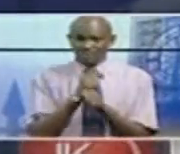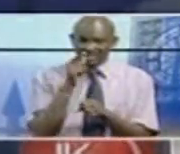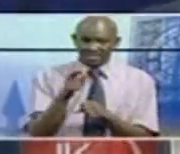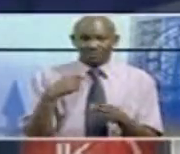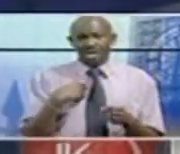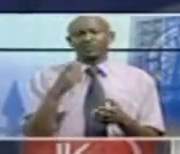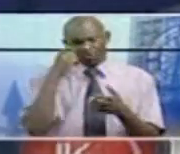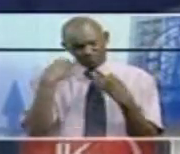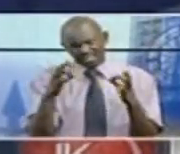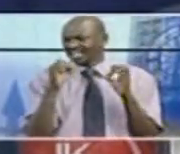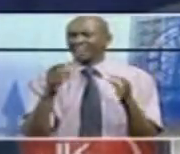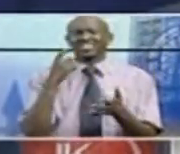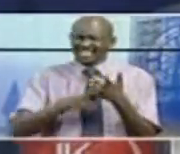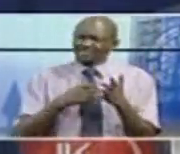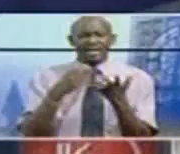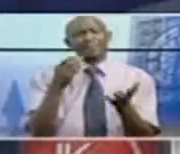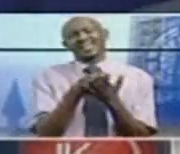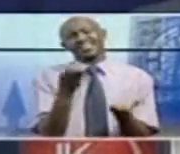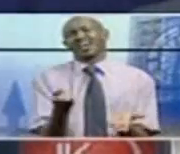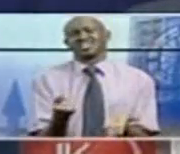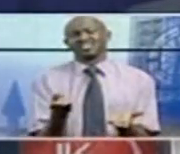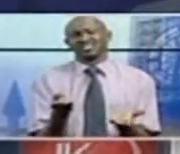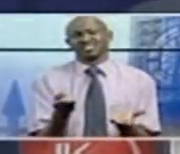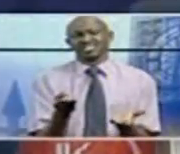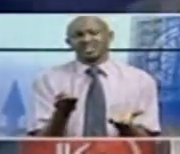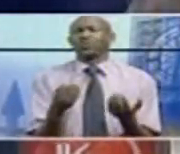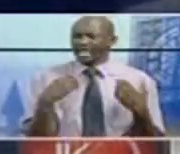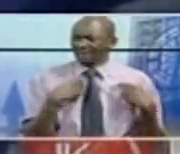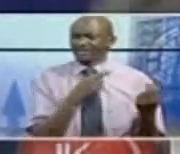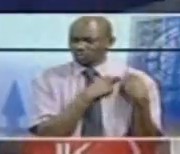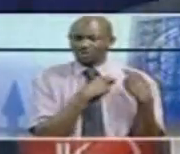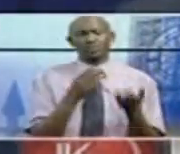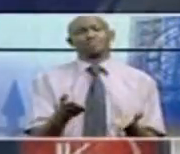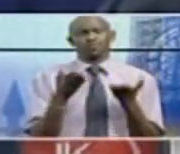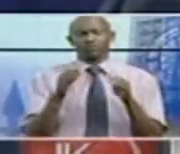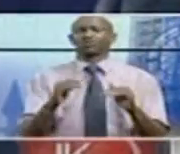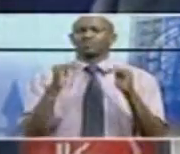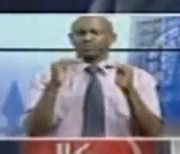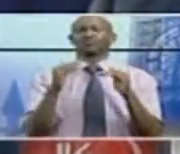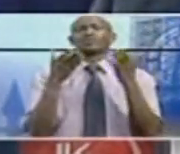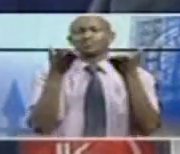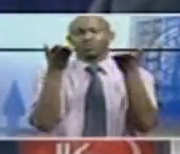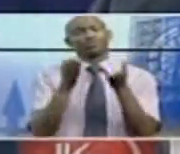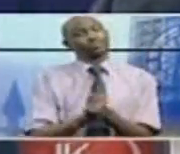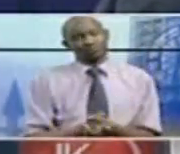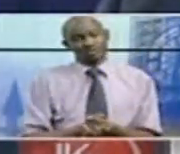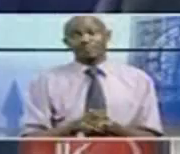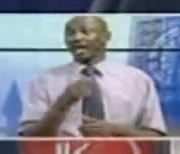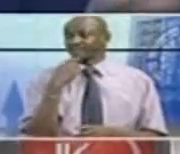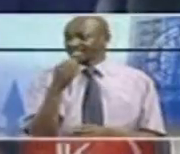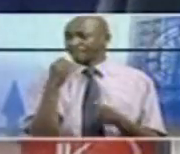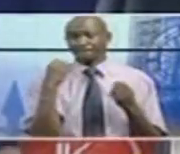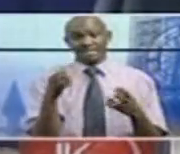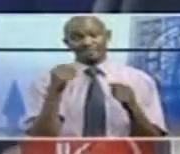on taxpayers' money. Mm. And so I think we have a duty to keep improving the system. I have said many times,